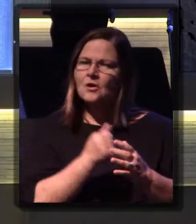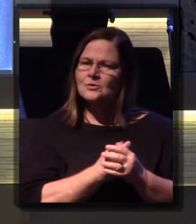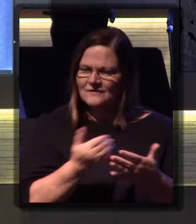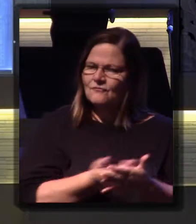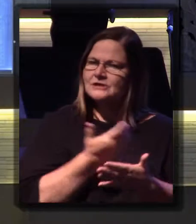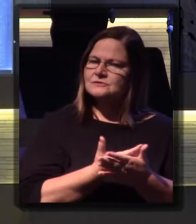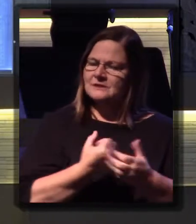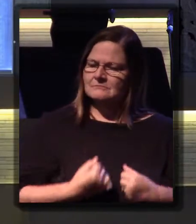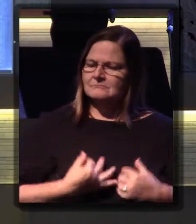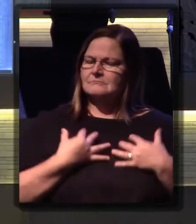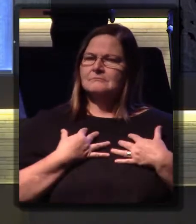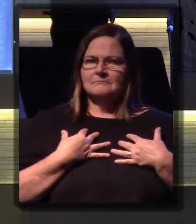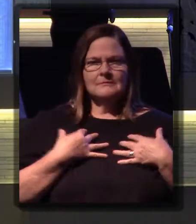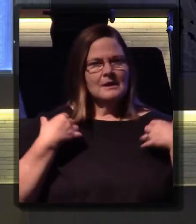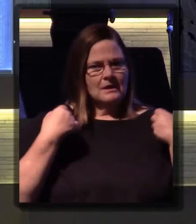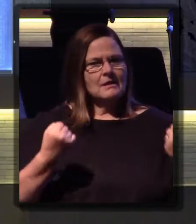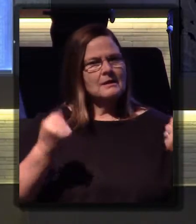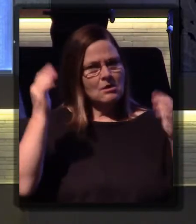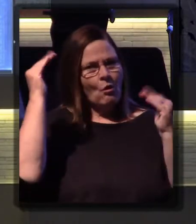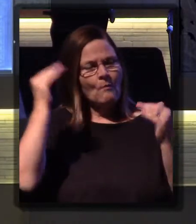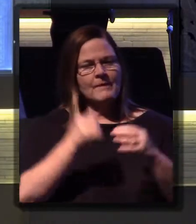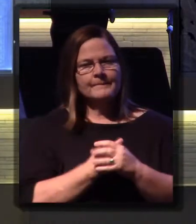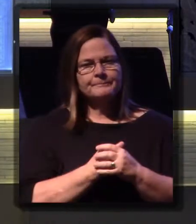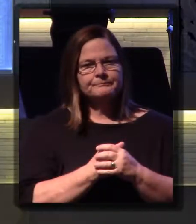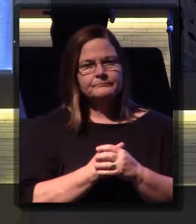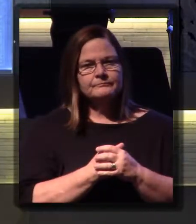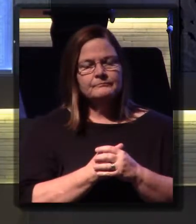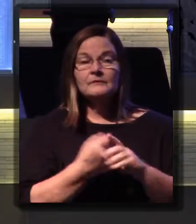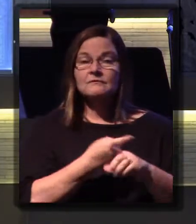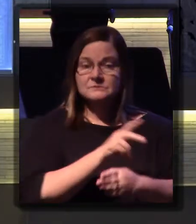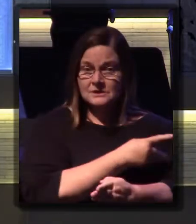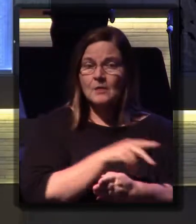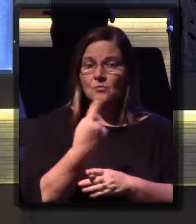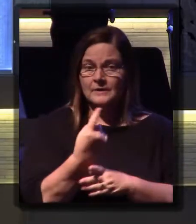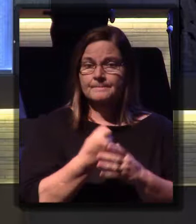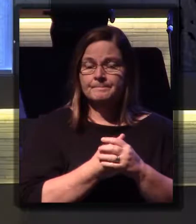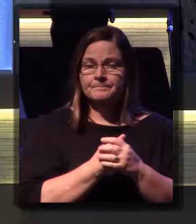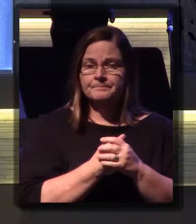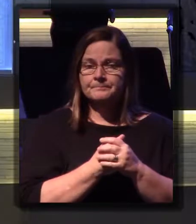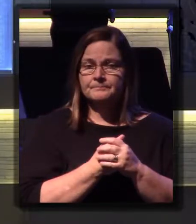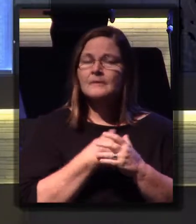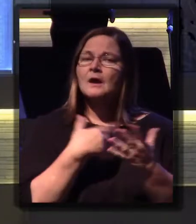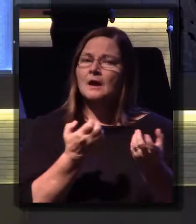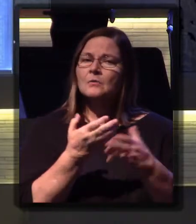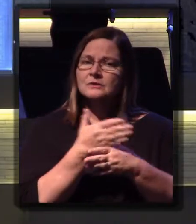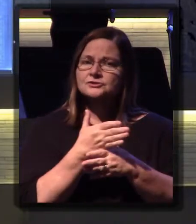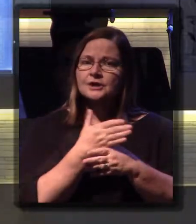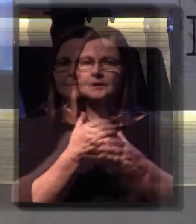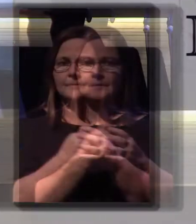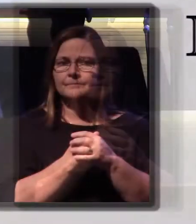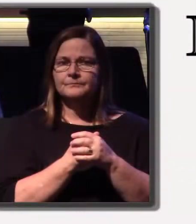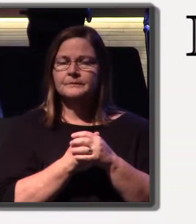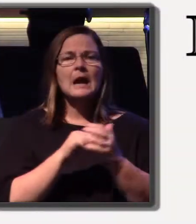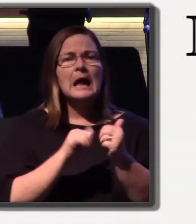to turn to this place of refreshment, of healing, and of hope. So from